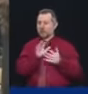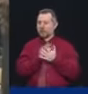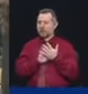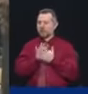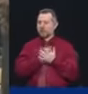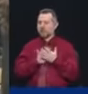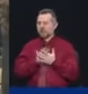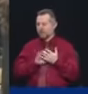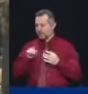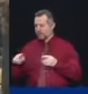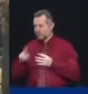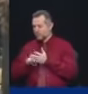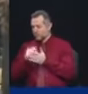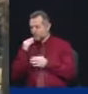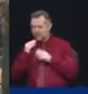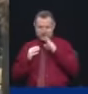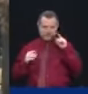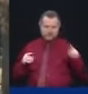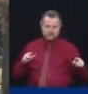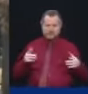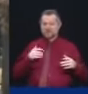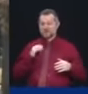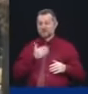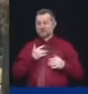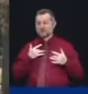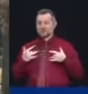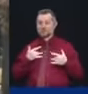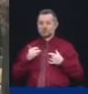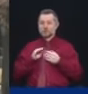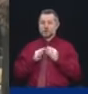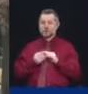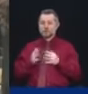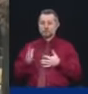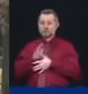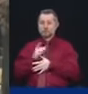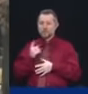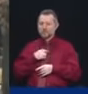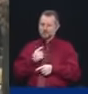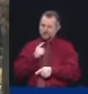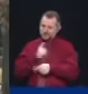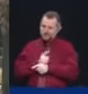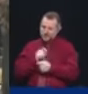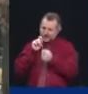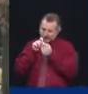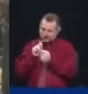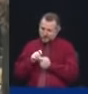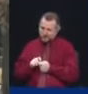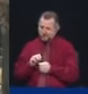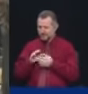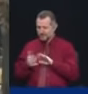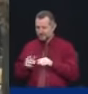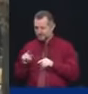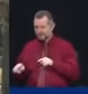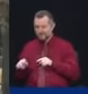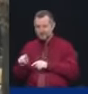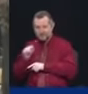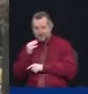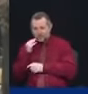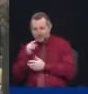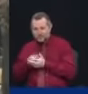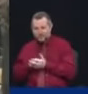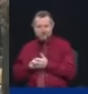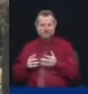most importantly, our concern was that the number was accurate. The number was always going to be what the number was, but making sure